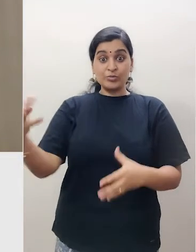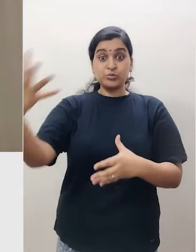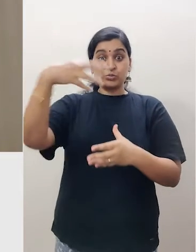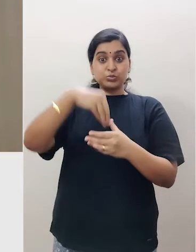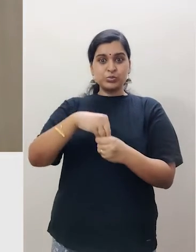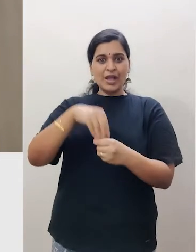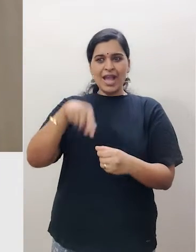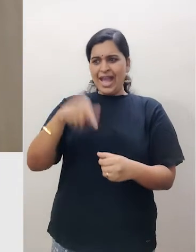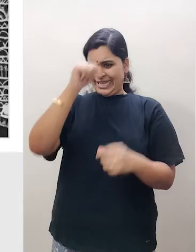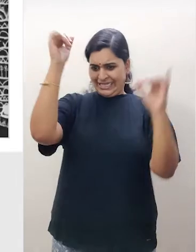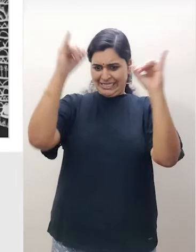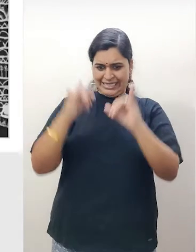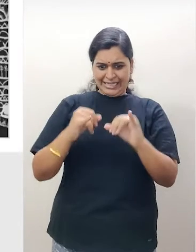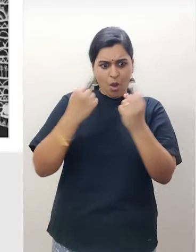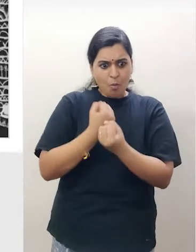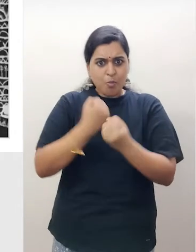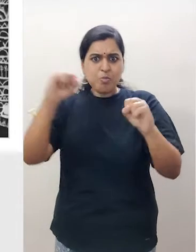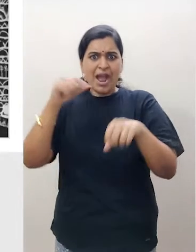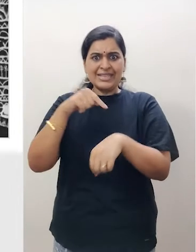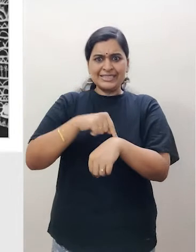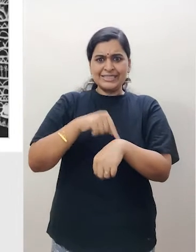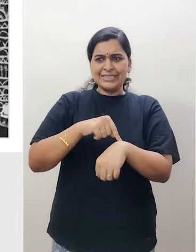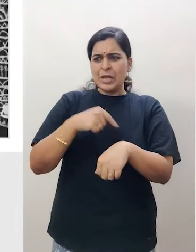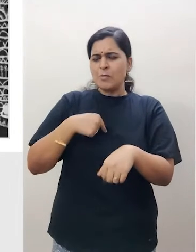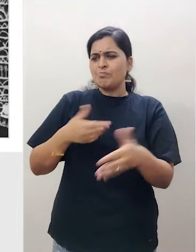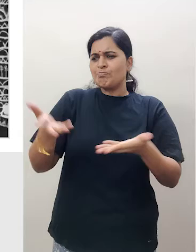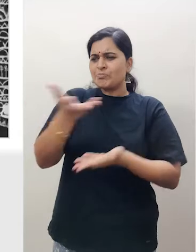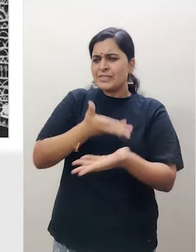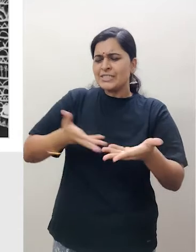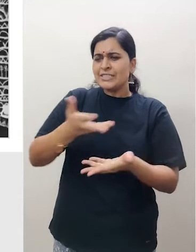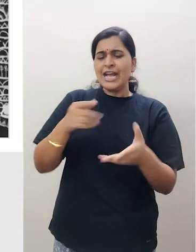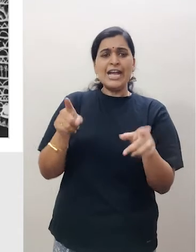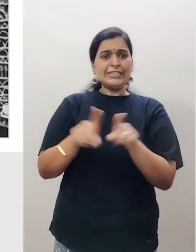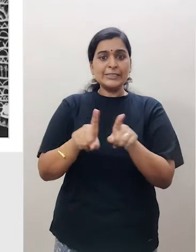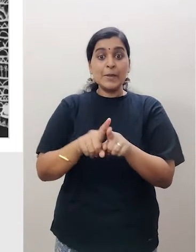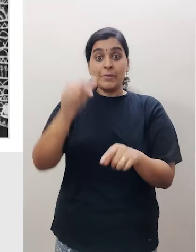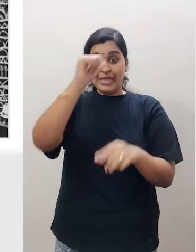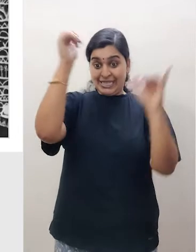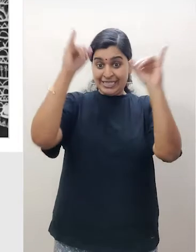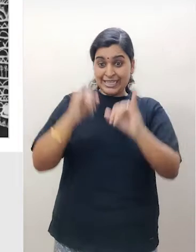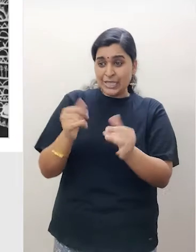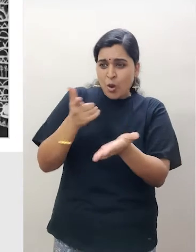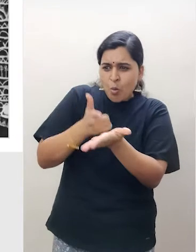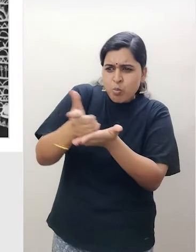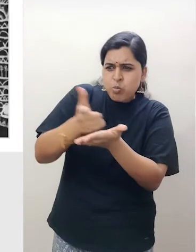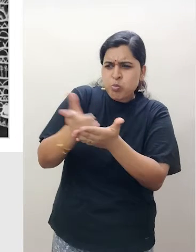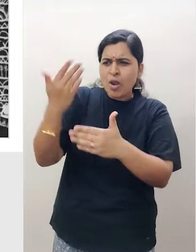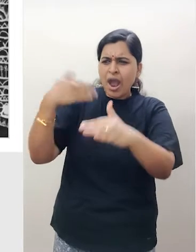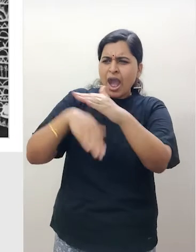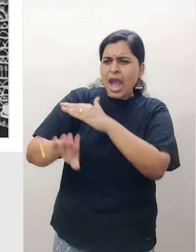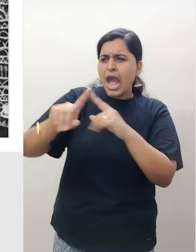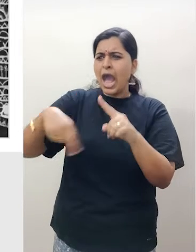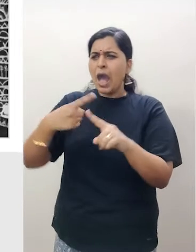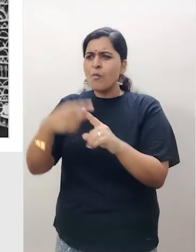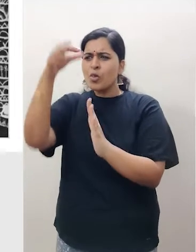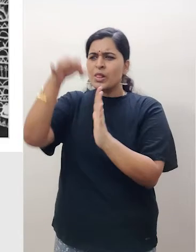modernists like Ram Kumar. His journey of documenting the living traditions of rural India began with a project commissioned by